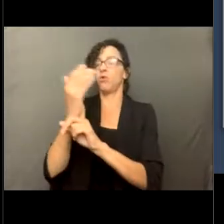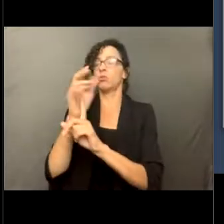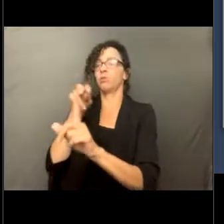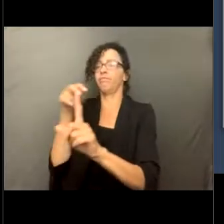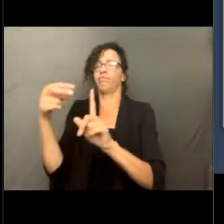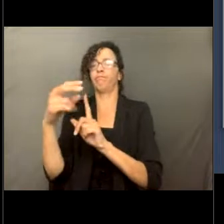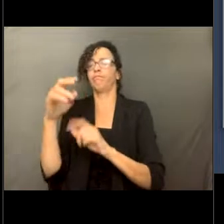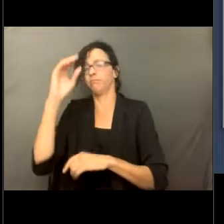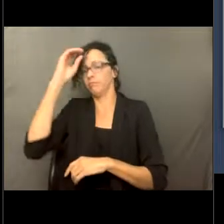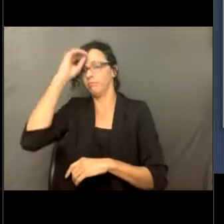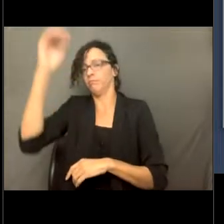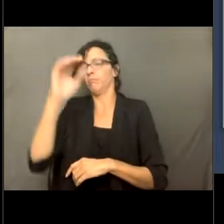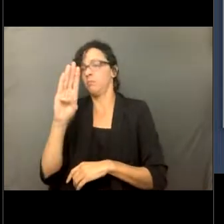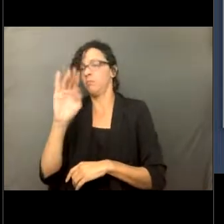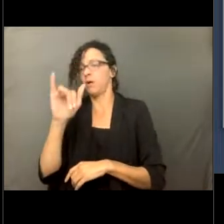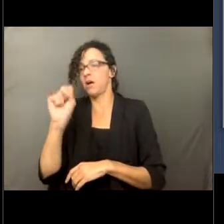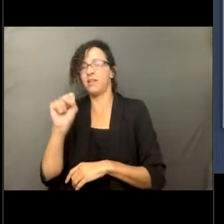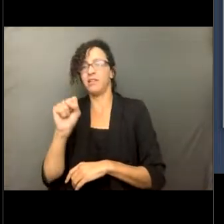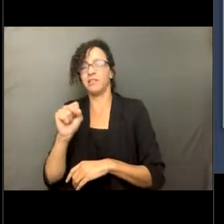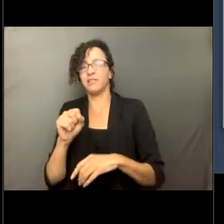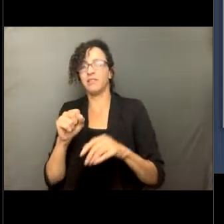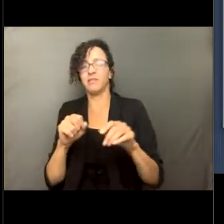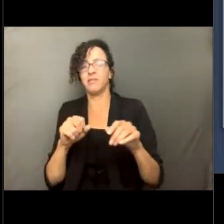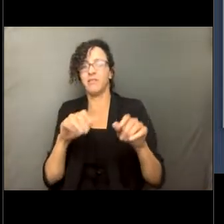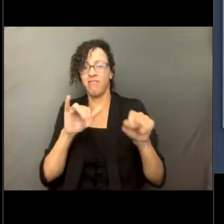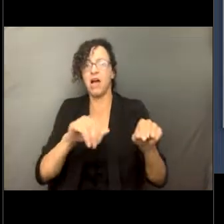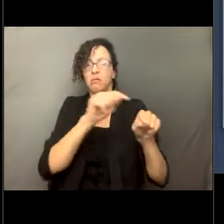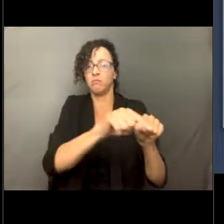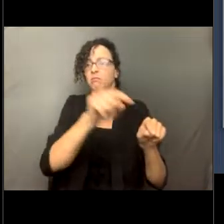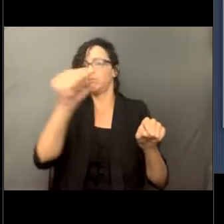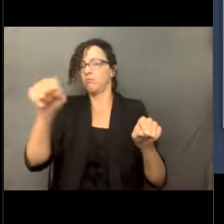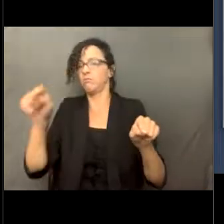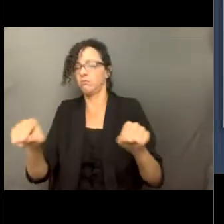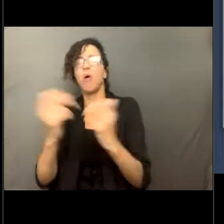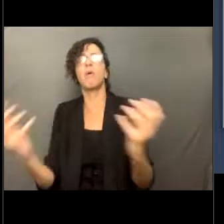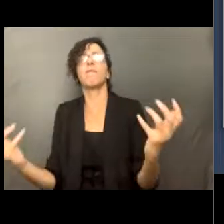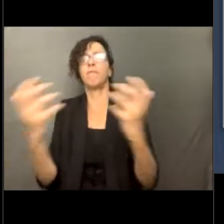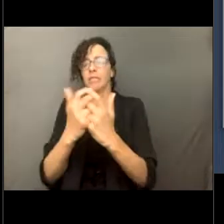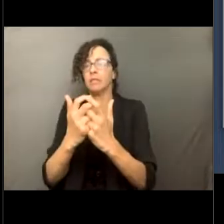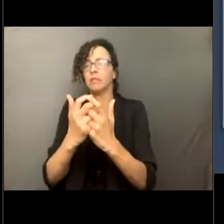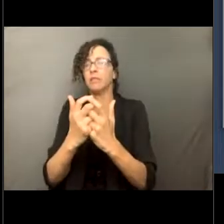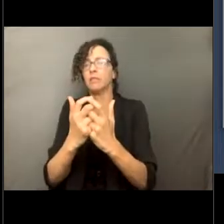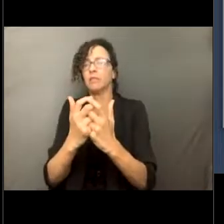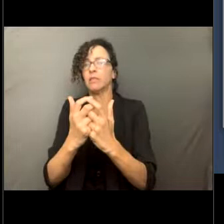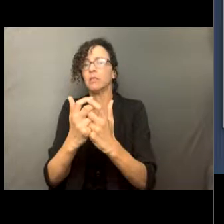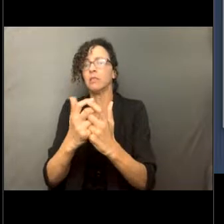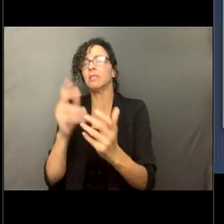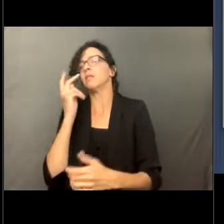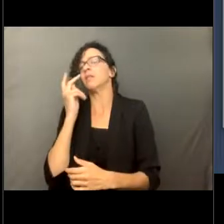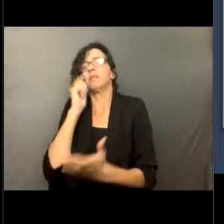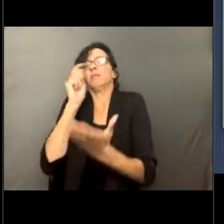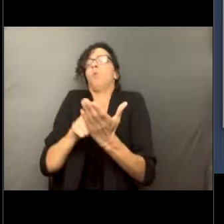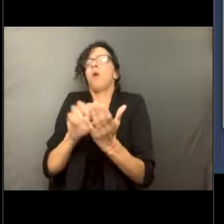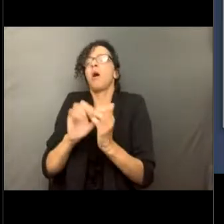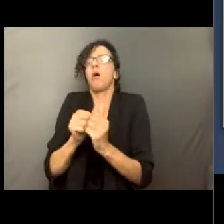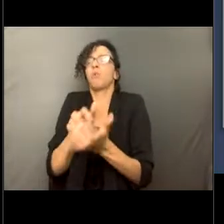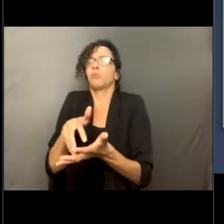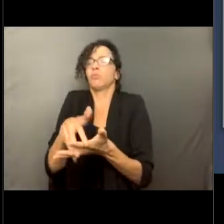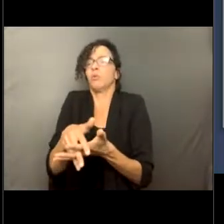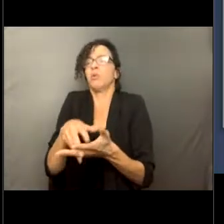CalEnviroScreen, which comes from a field that measures particulate pollution and is rooted in these kind of, chemical